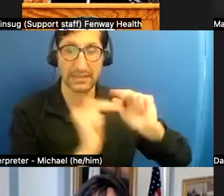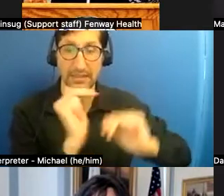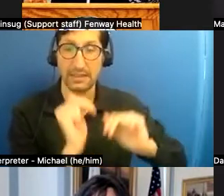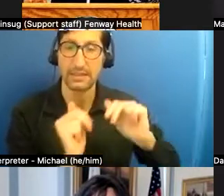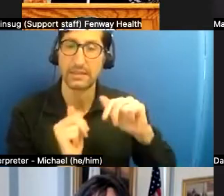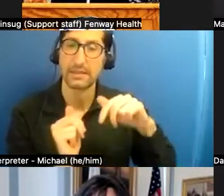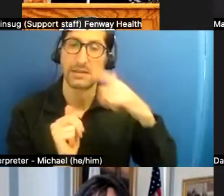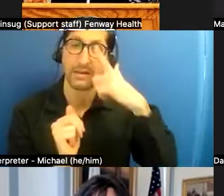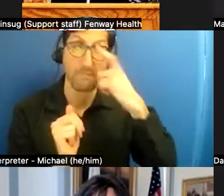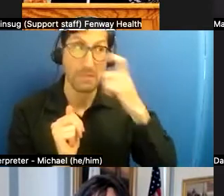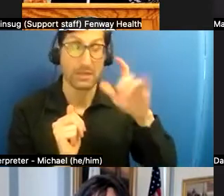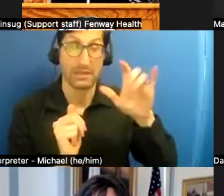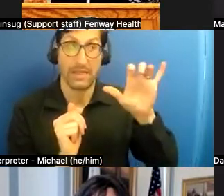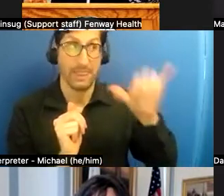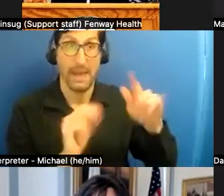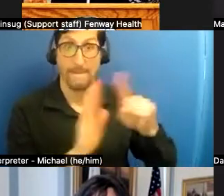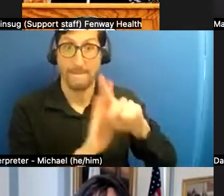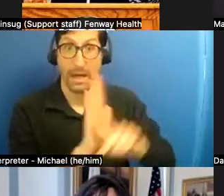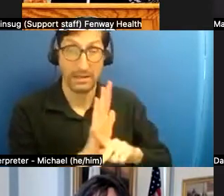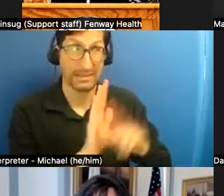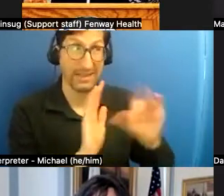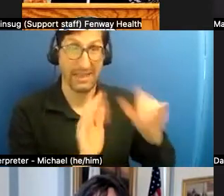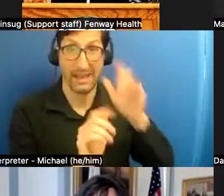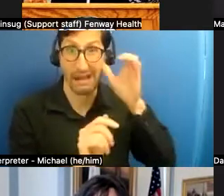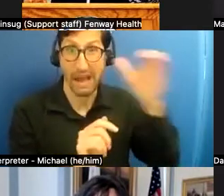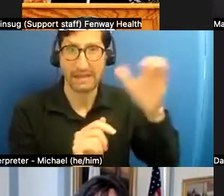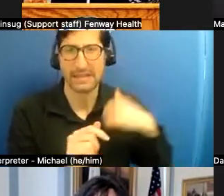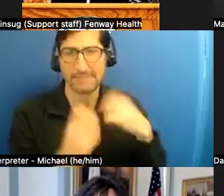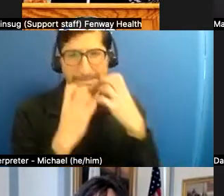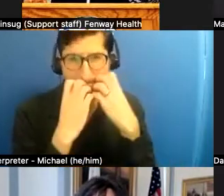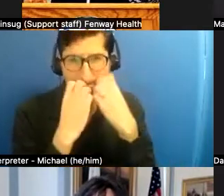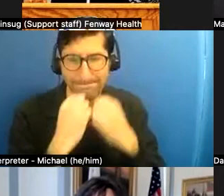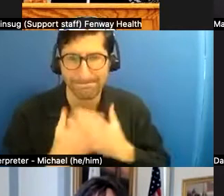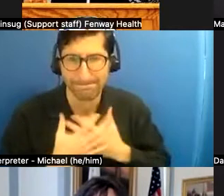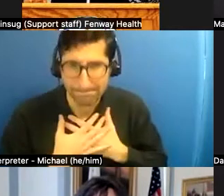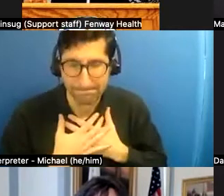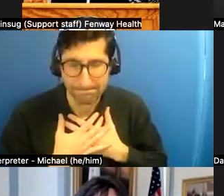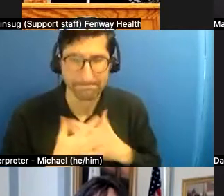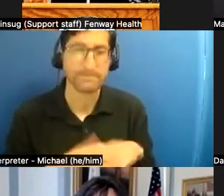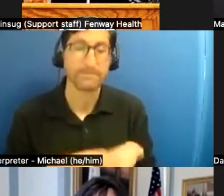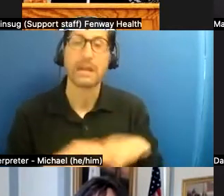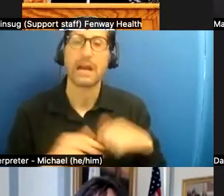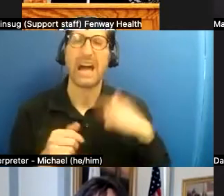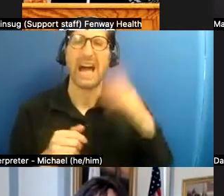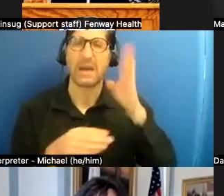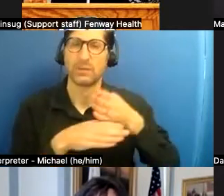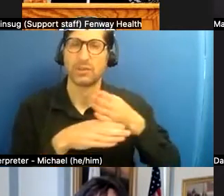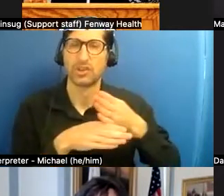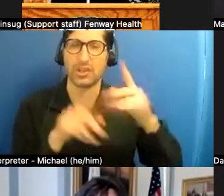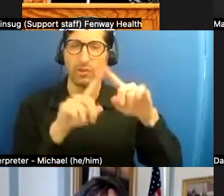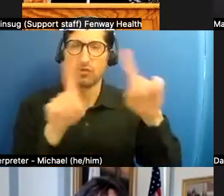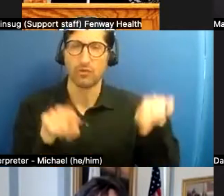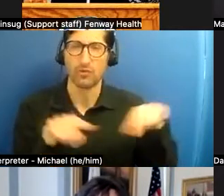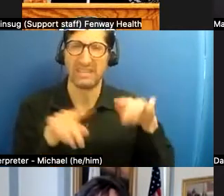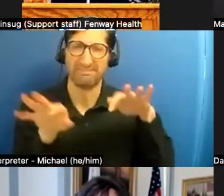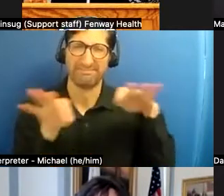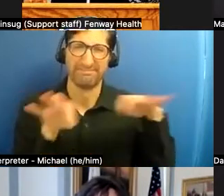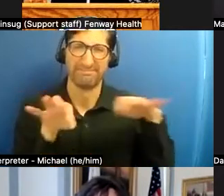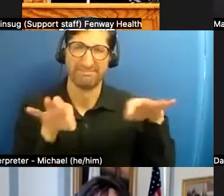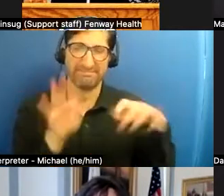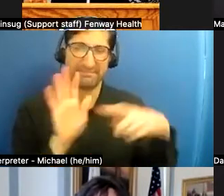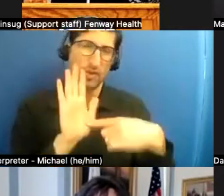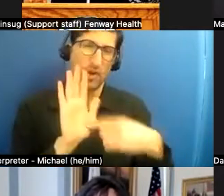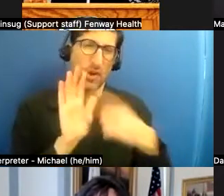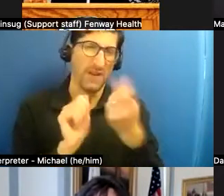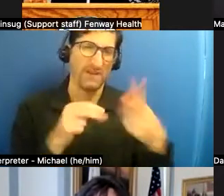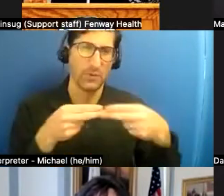policies that are very near and dear to my heart. I'm going to share my screen and just put up a couple of slides as I'm speaking,